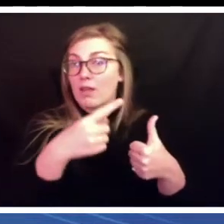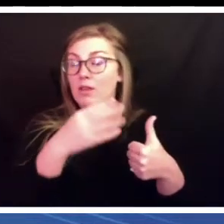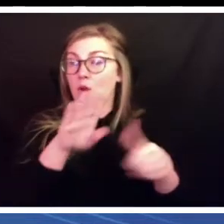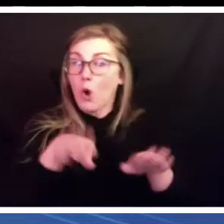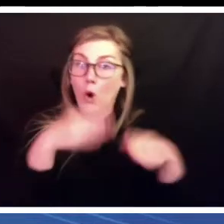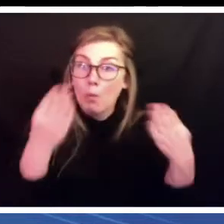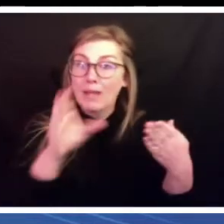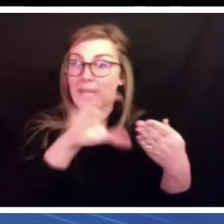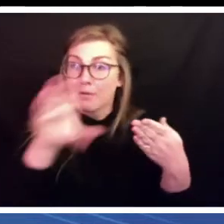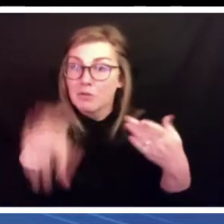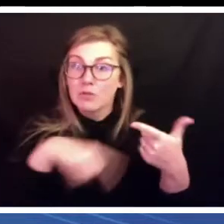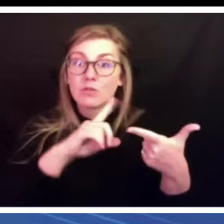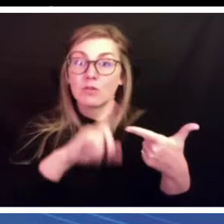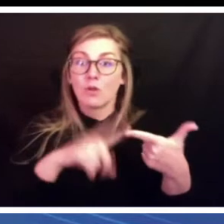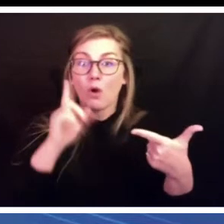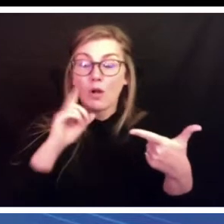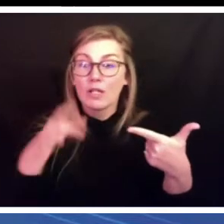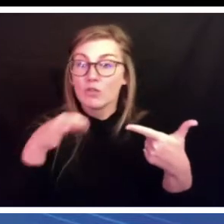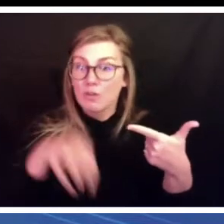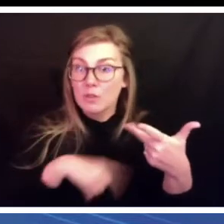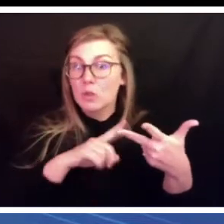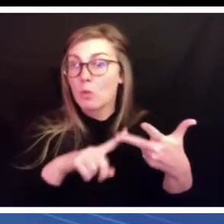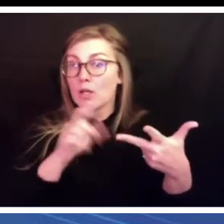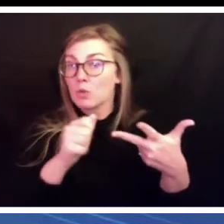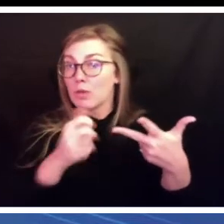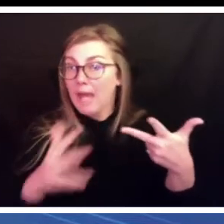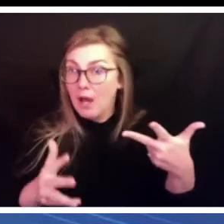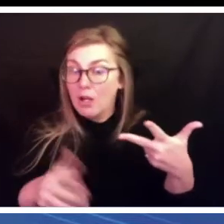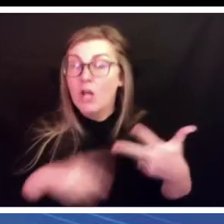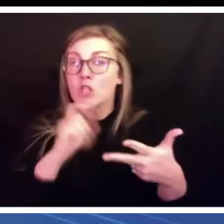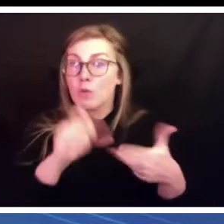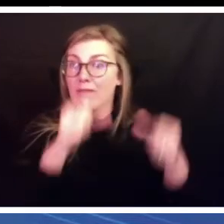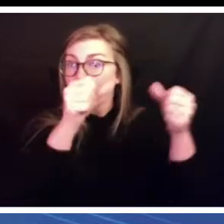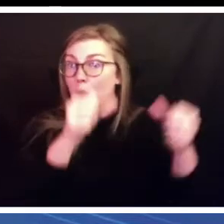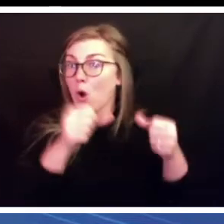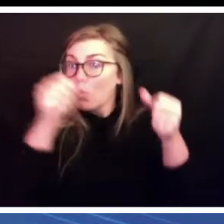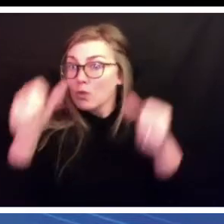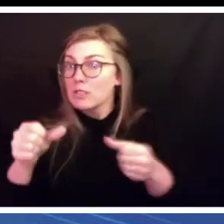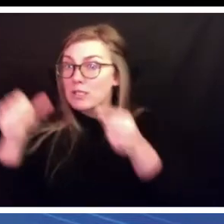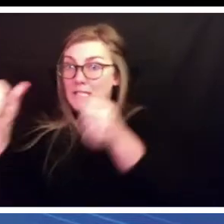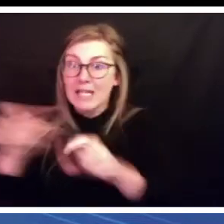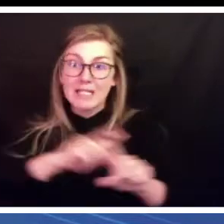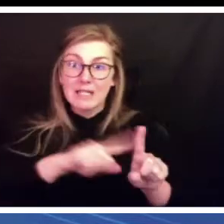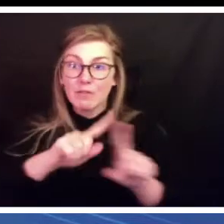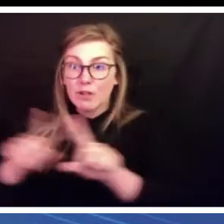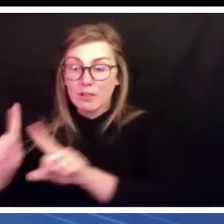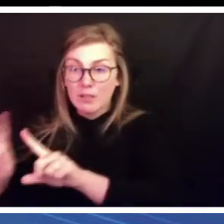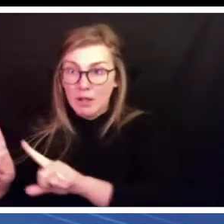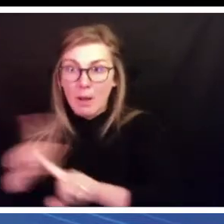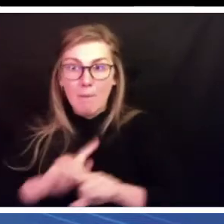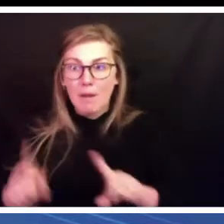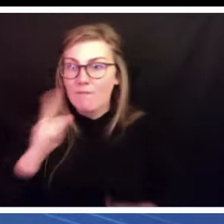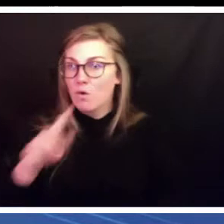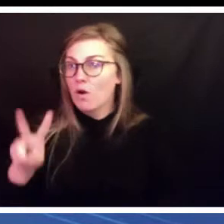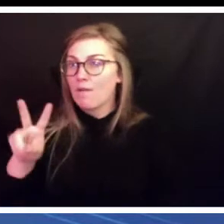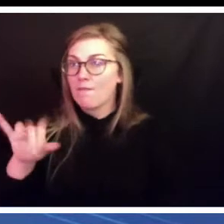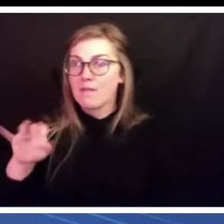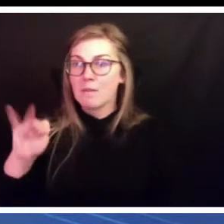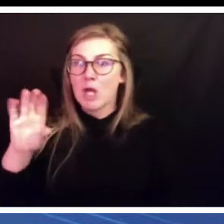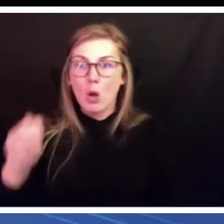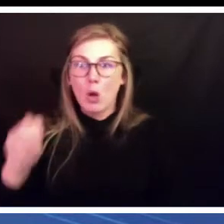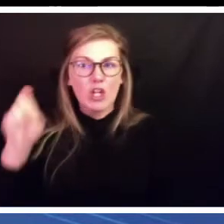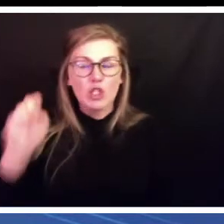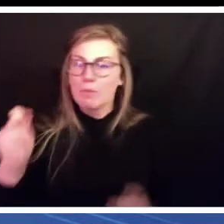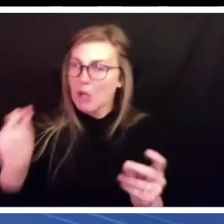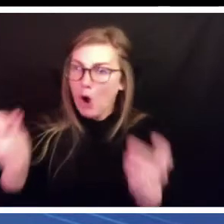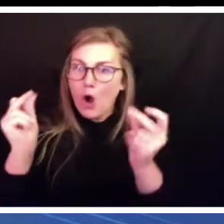one without, this is, this is, in my opinion, Vimeo, it should be an automatic, especially in the virtual world